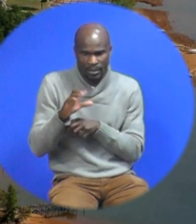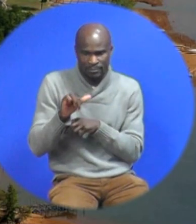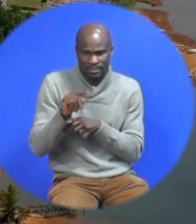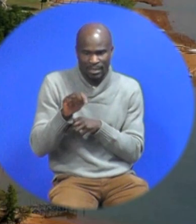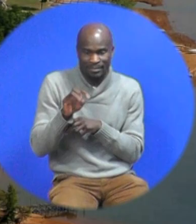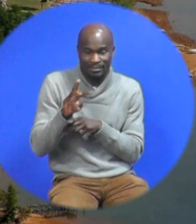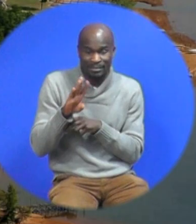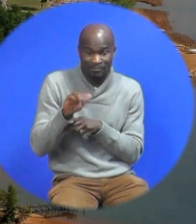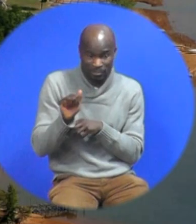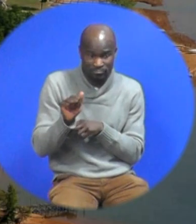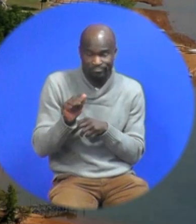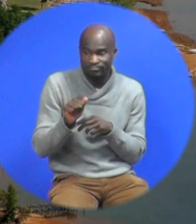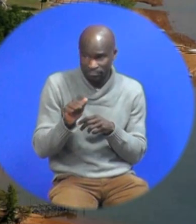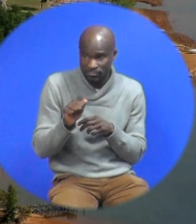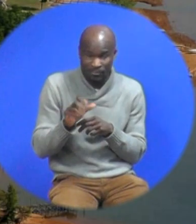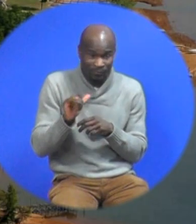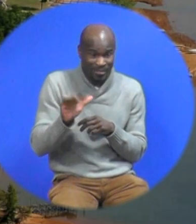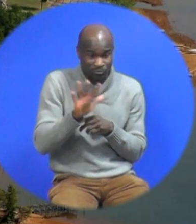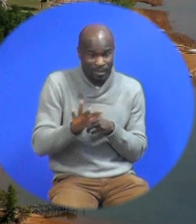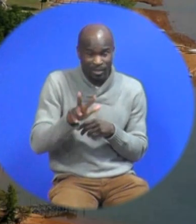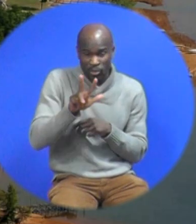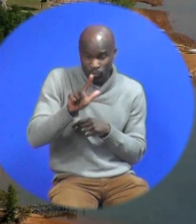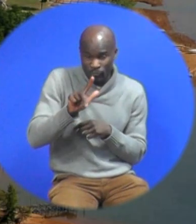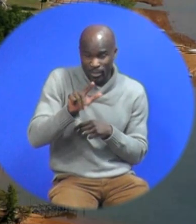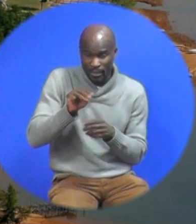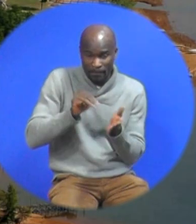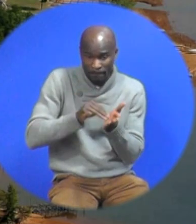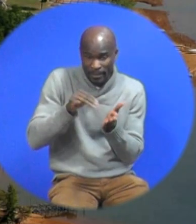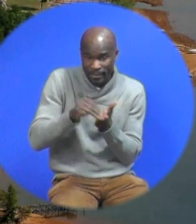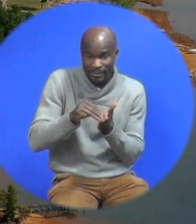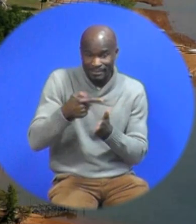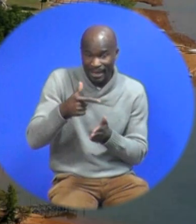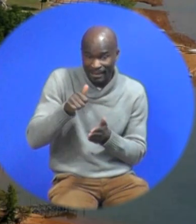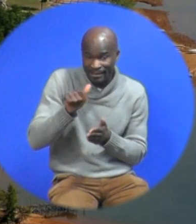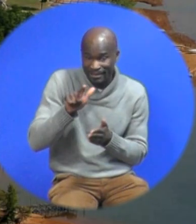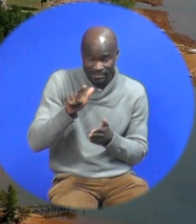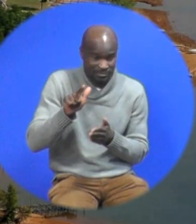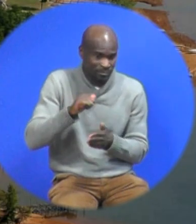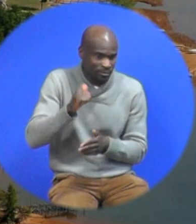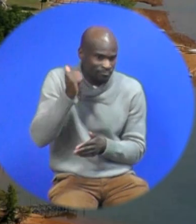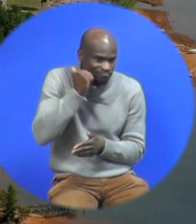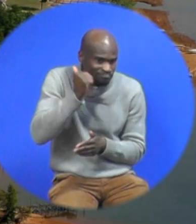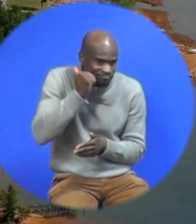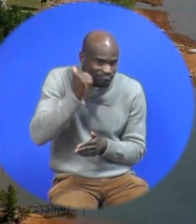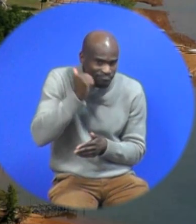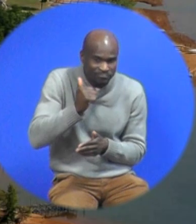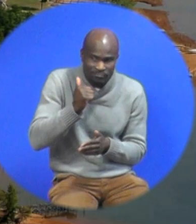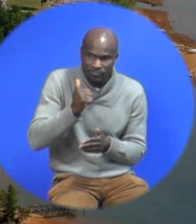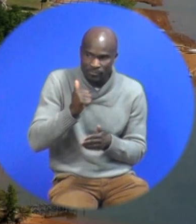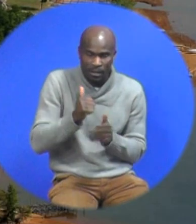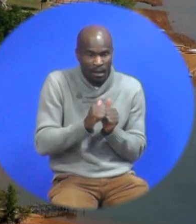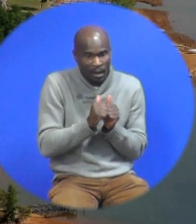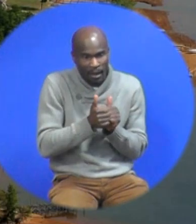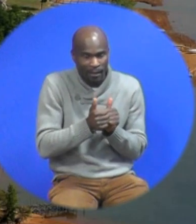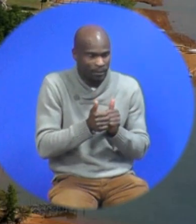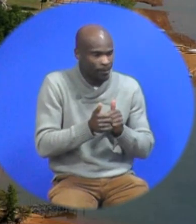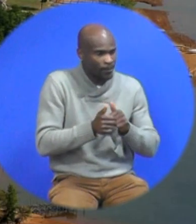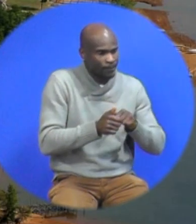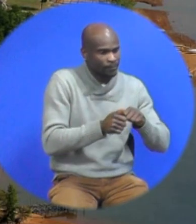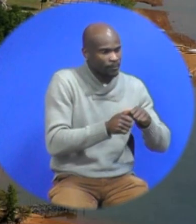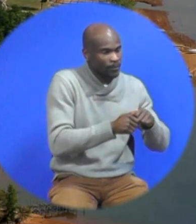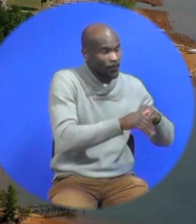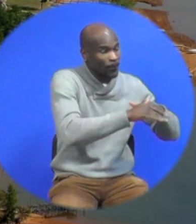In fact, that's about 23 million gallons per day that it loses through leaks in its system.